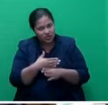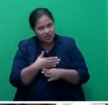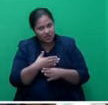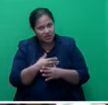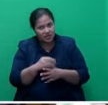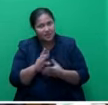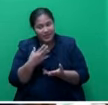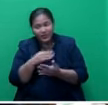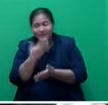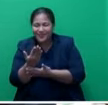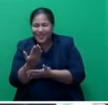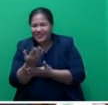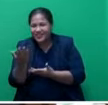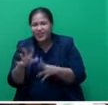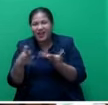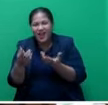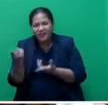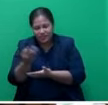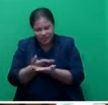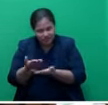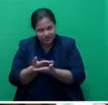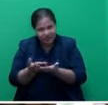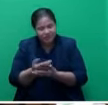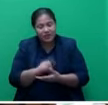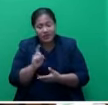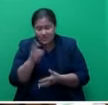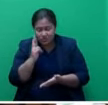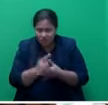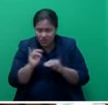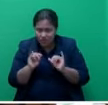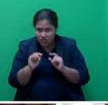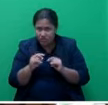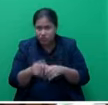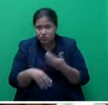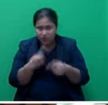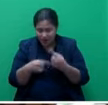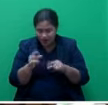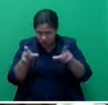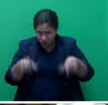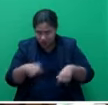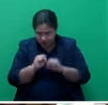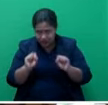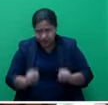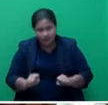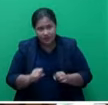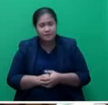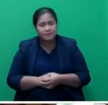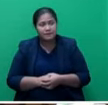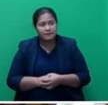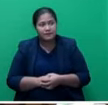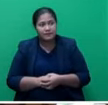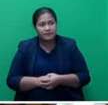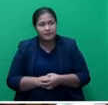Commission of Inquiry. These are real issues pertaining to the judiciary. Recently, the Honourable